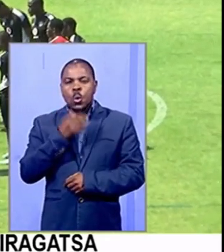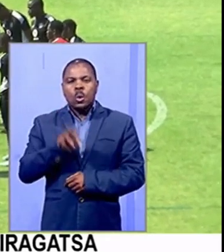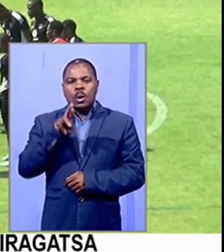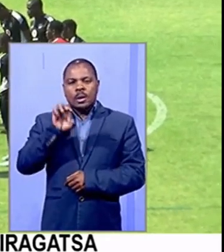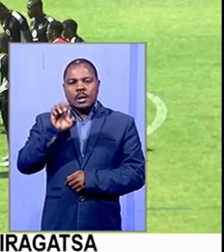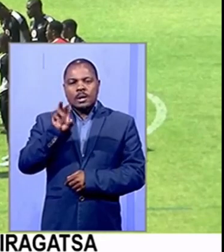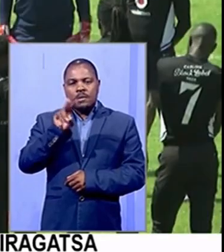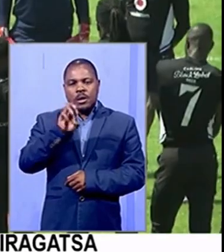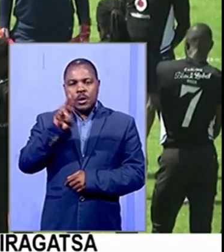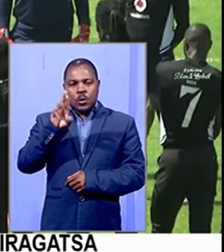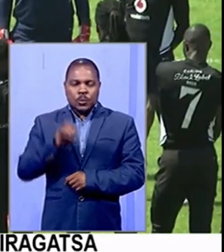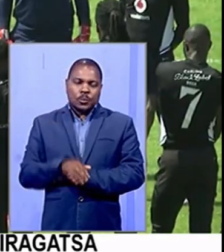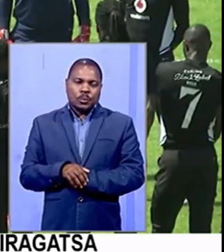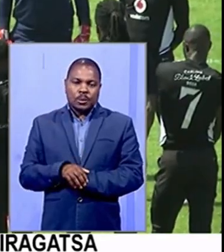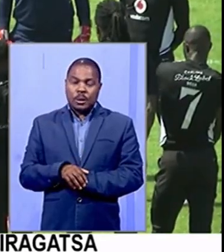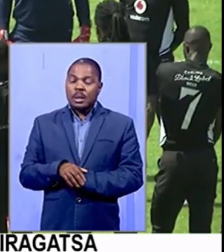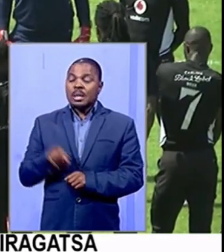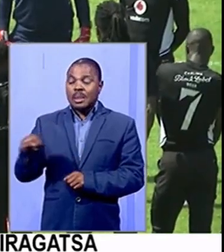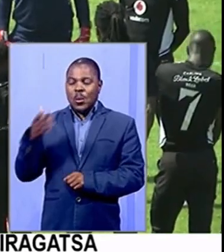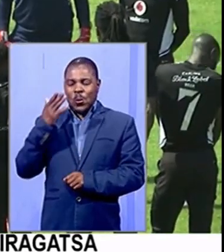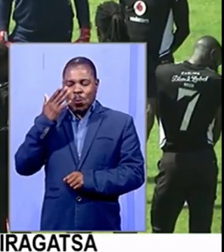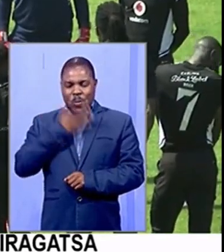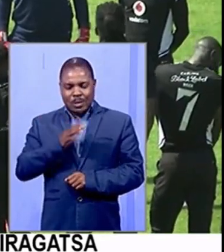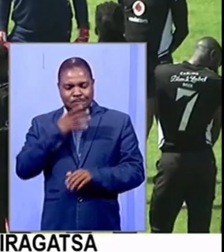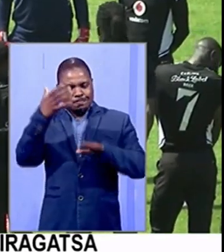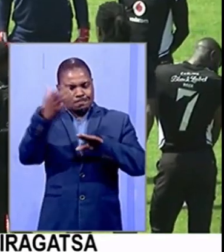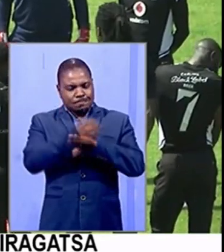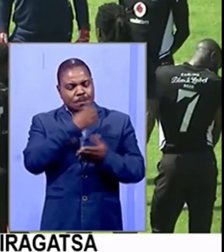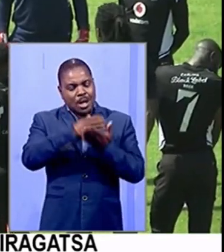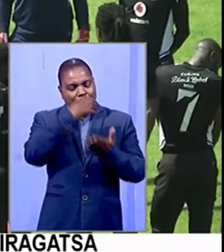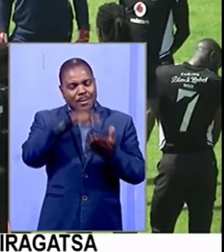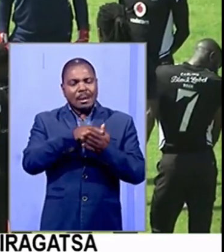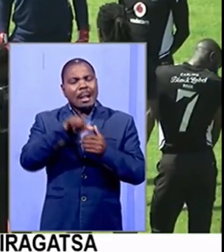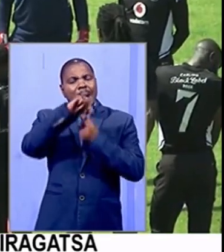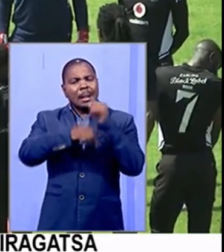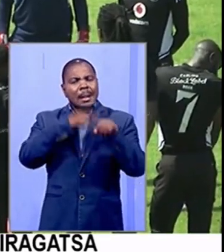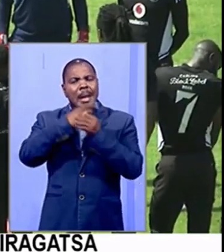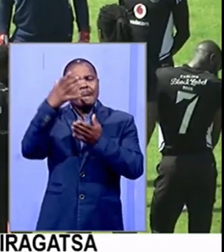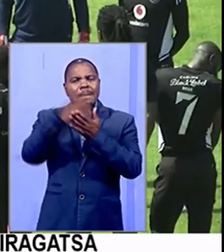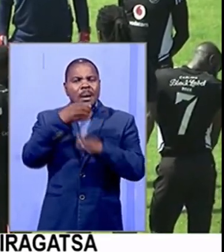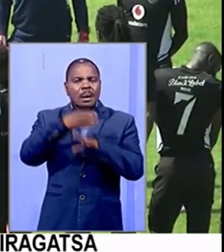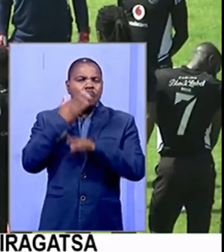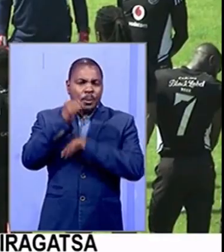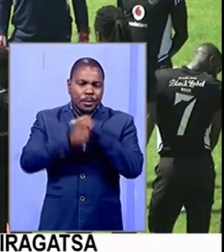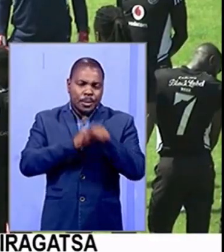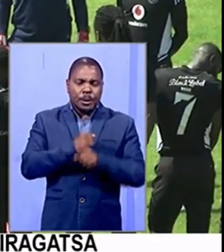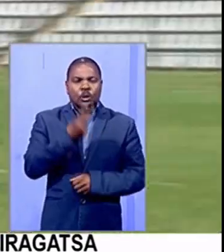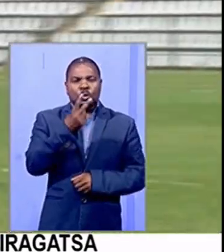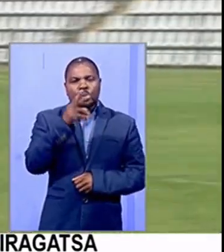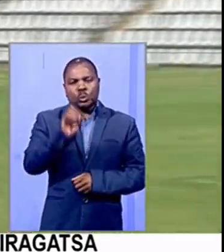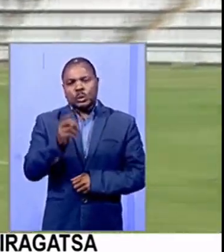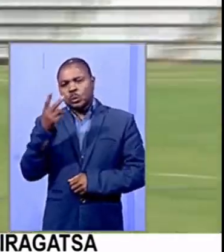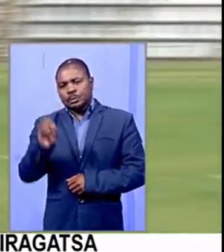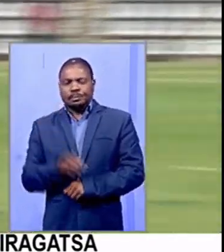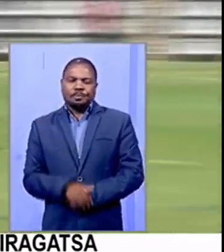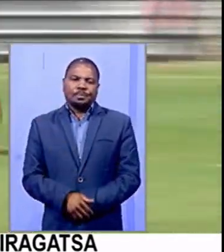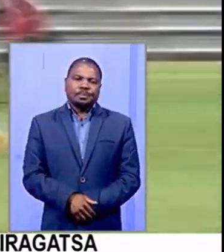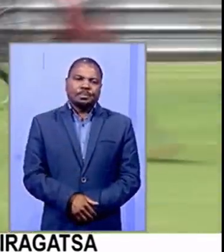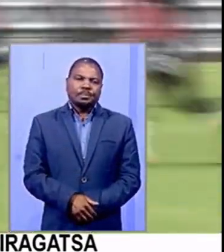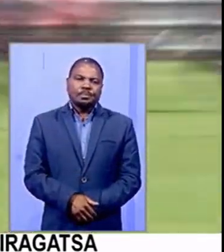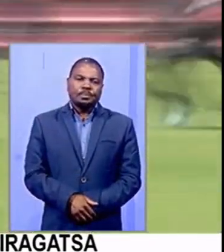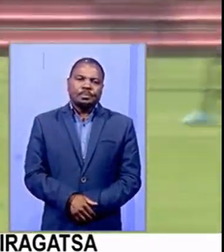Riviero ba ikemiseditse go tšea sebjana seo ba se fentšego la mafelelo ka ngwaga wa 2020.